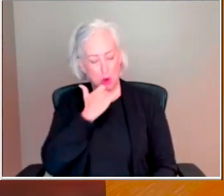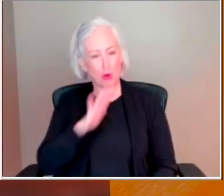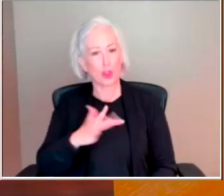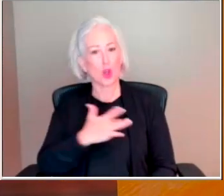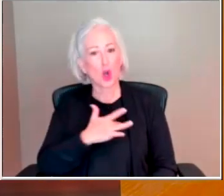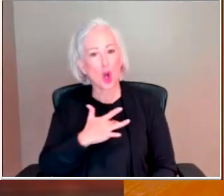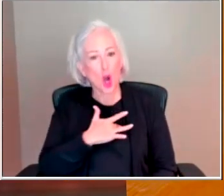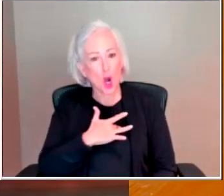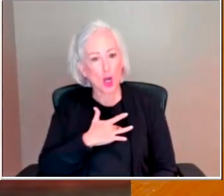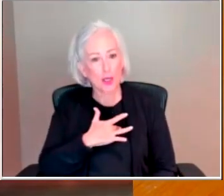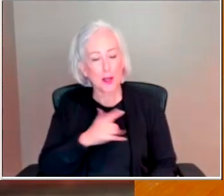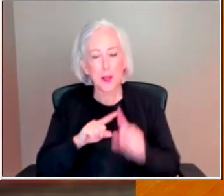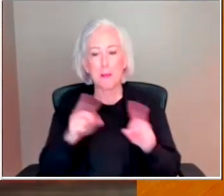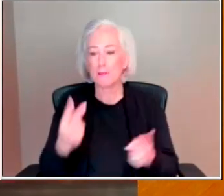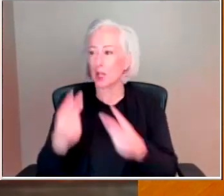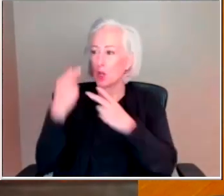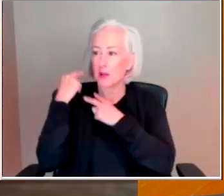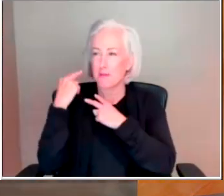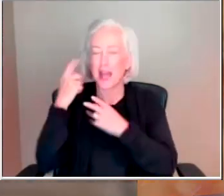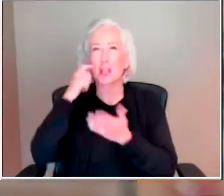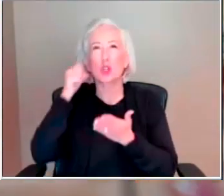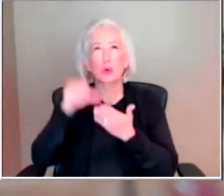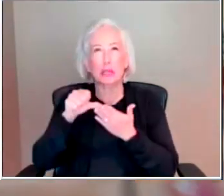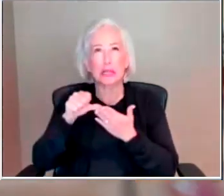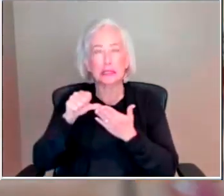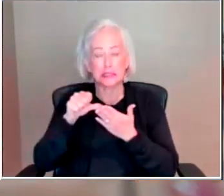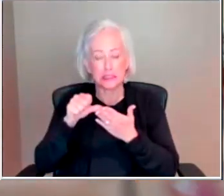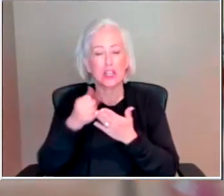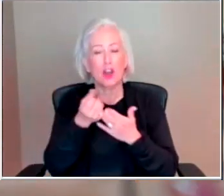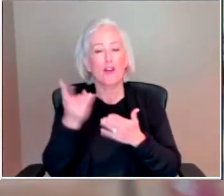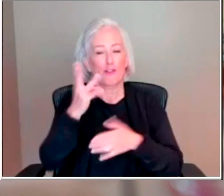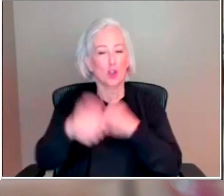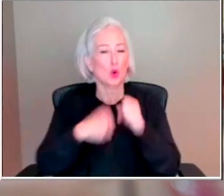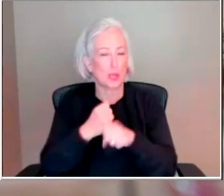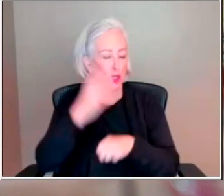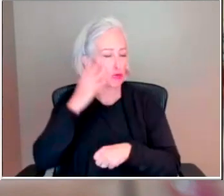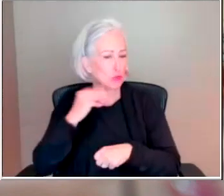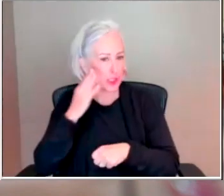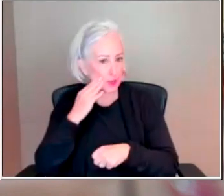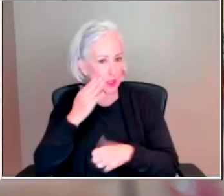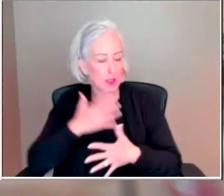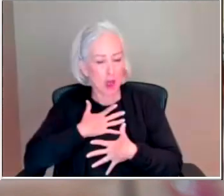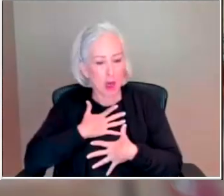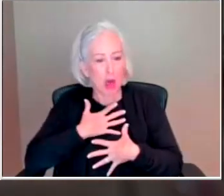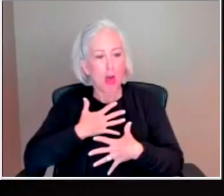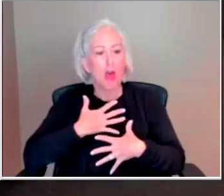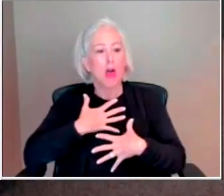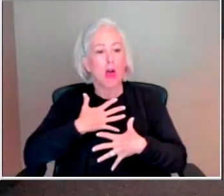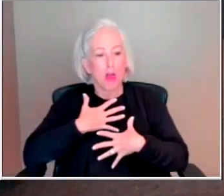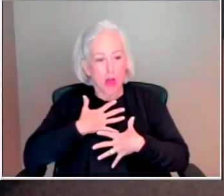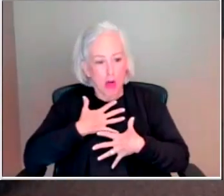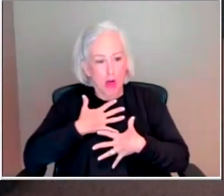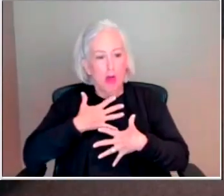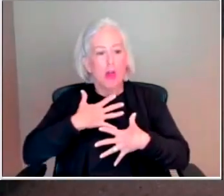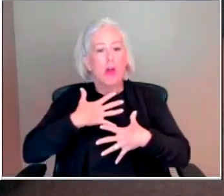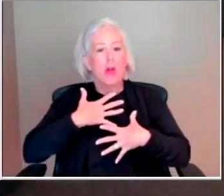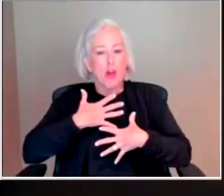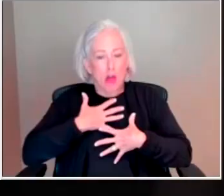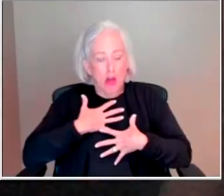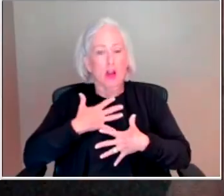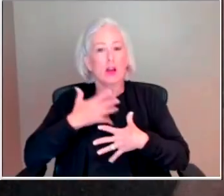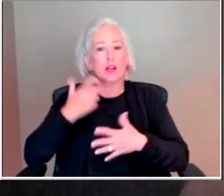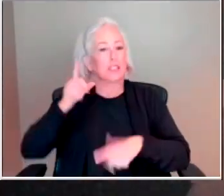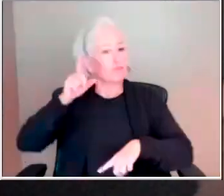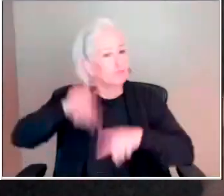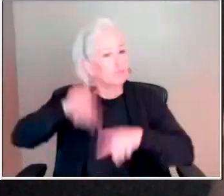for a few years. Shortness of breath for one. It even got to the point where I could not go up steps. Life went on like that